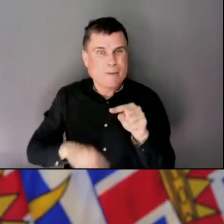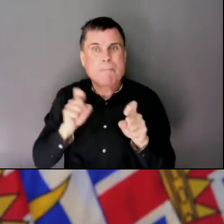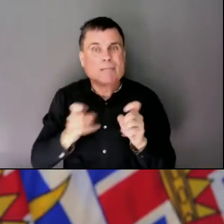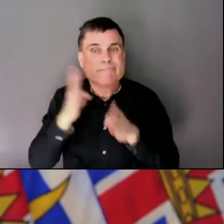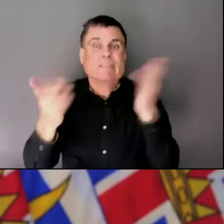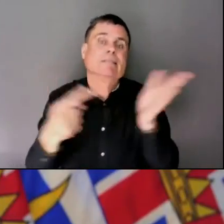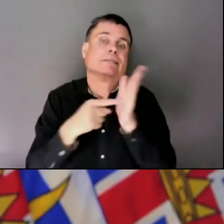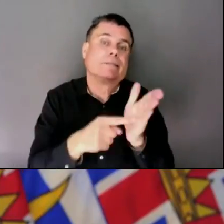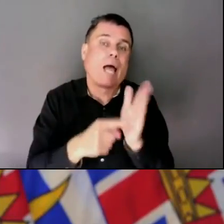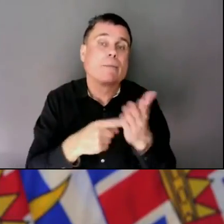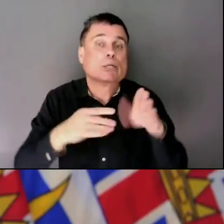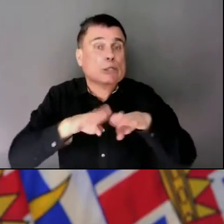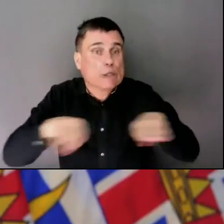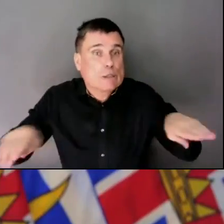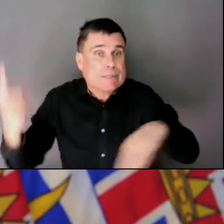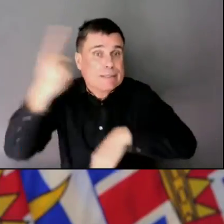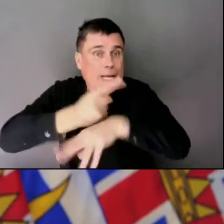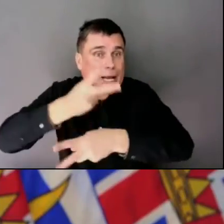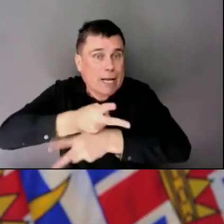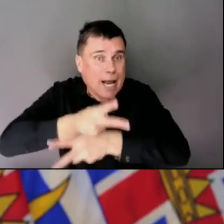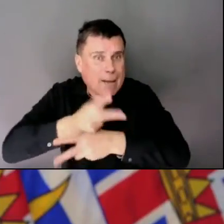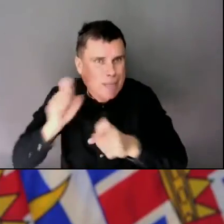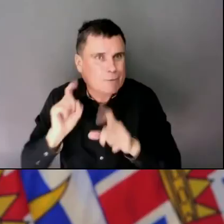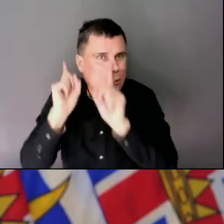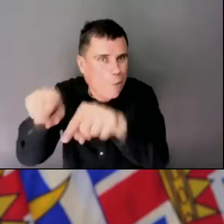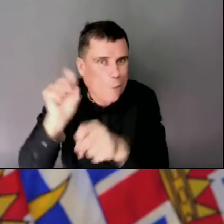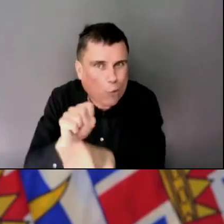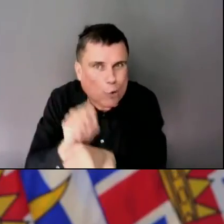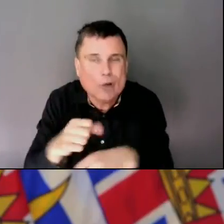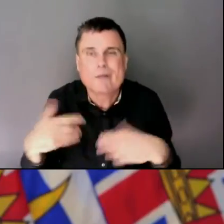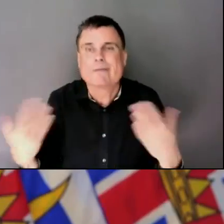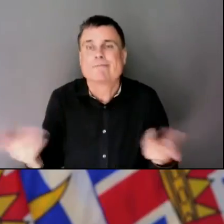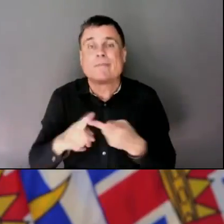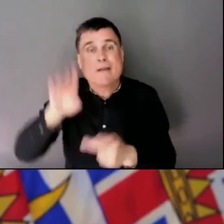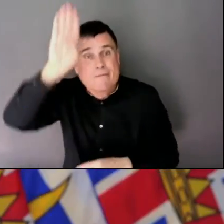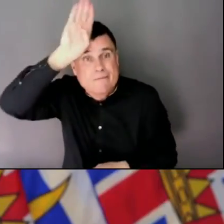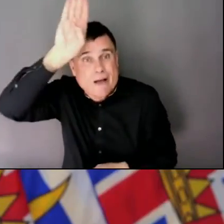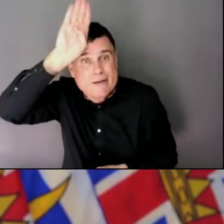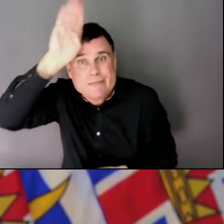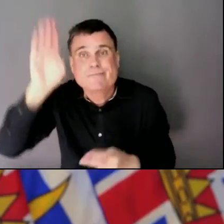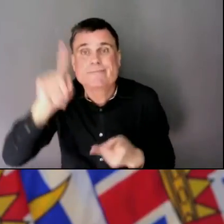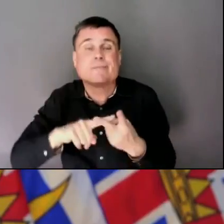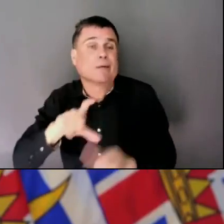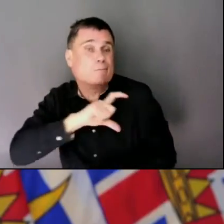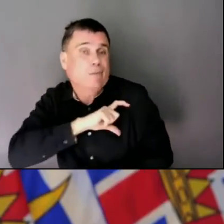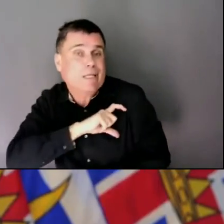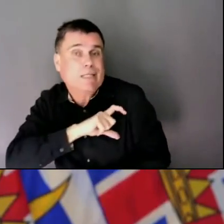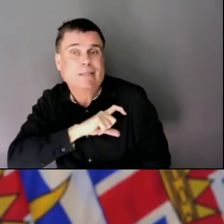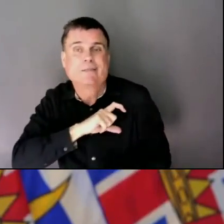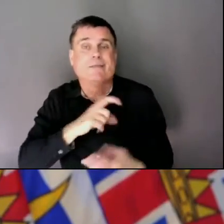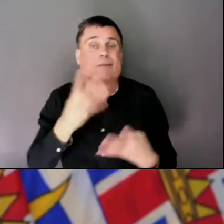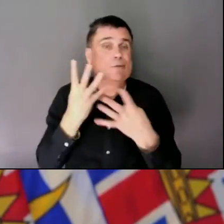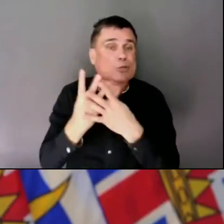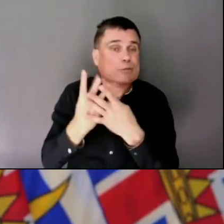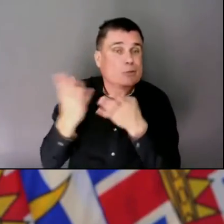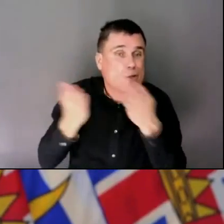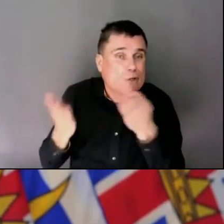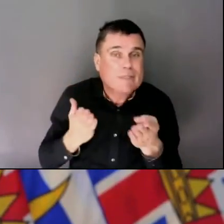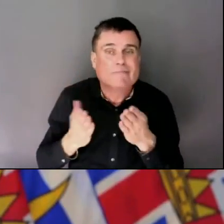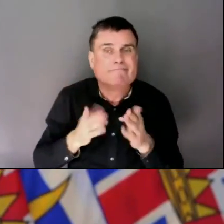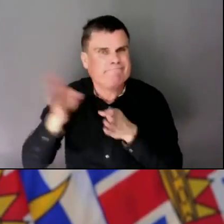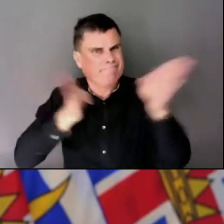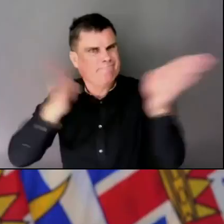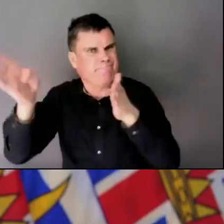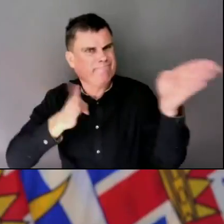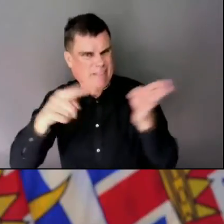it's all of our educators, police, our fire services, correctional services, many, many different groups of people